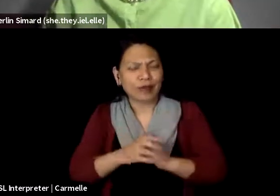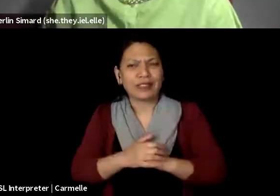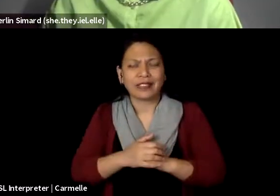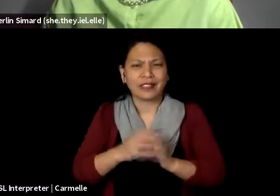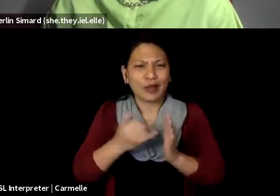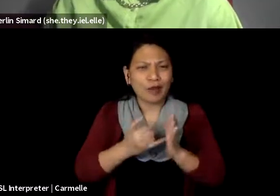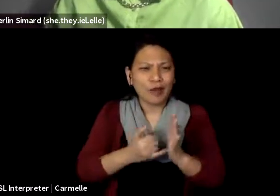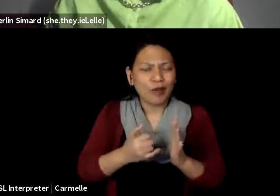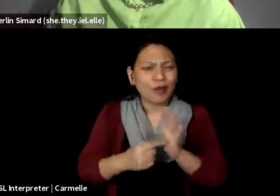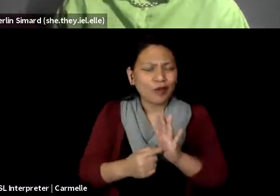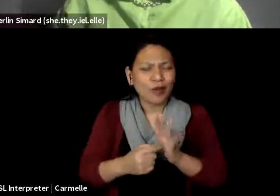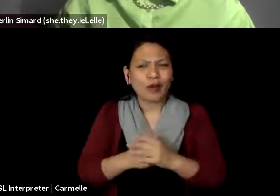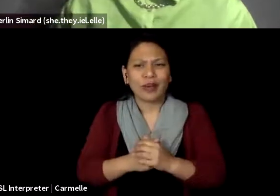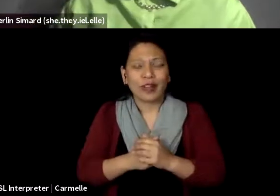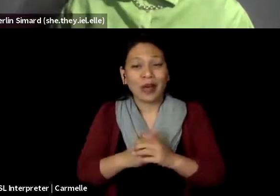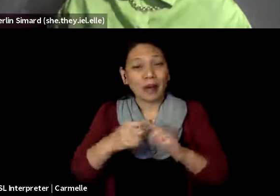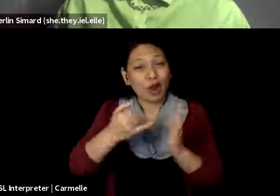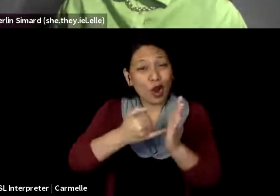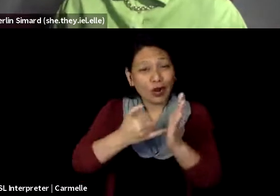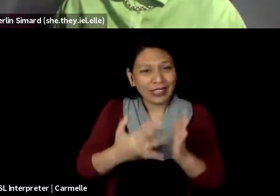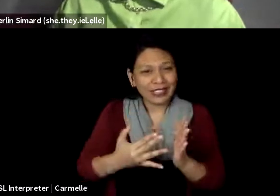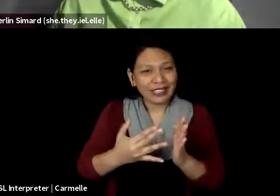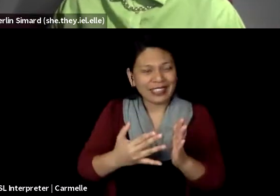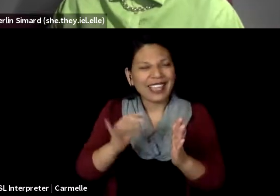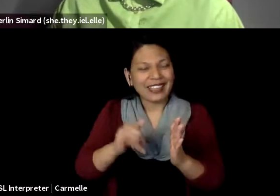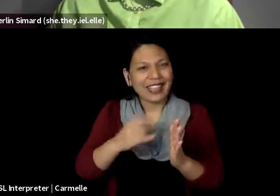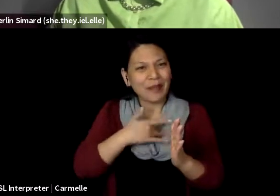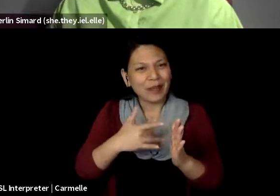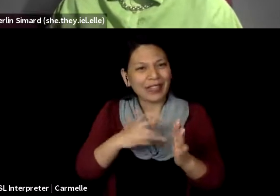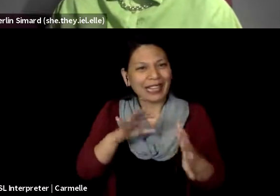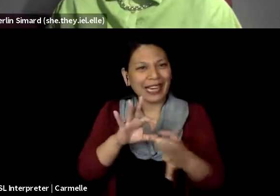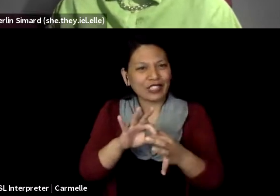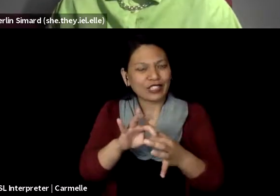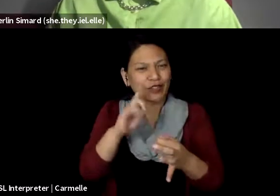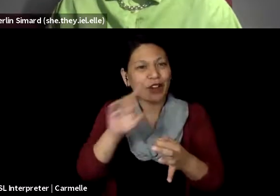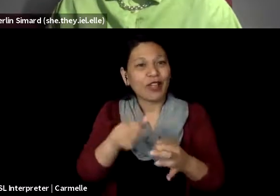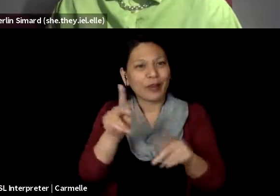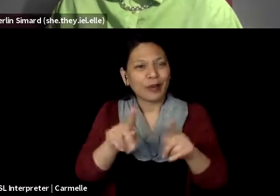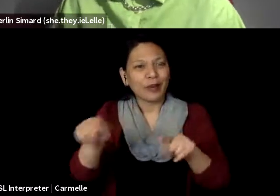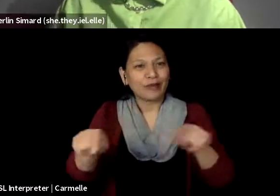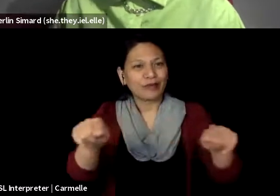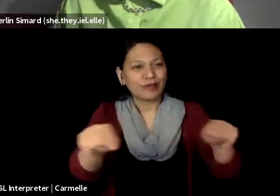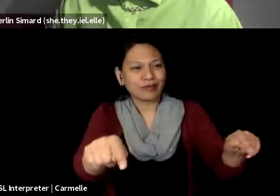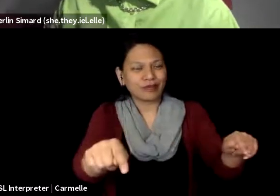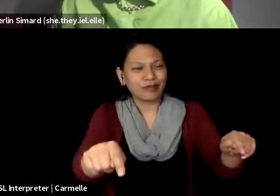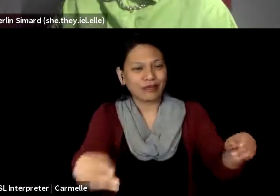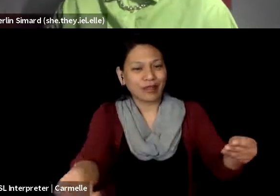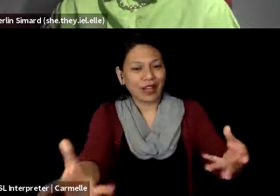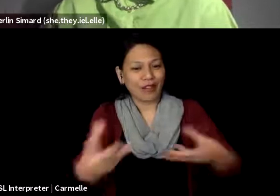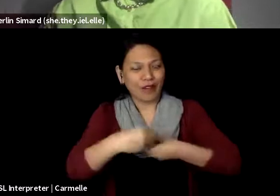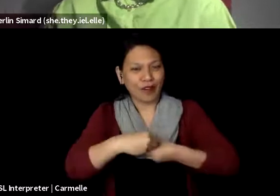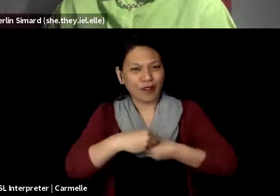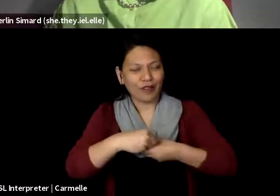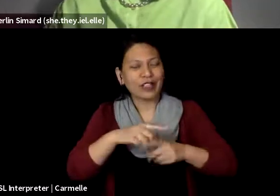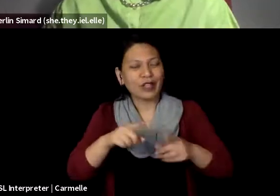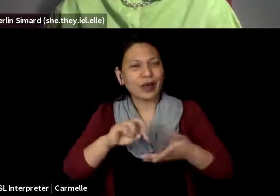what bring people into spaces, and like reciprocity has to exist, and